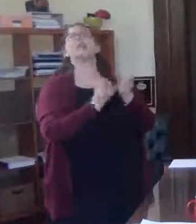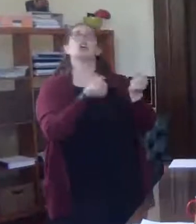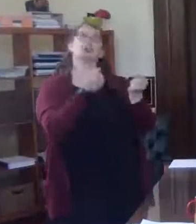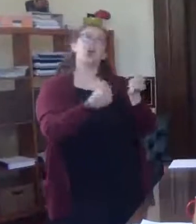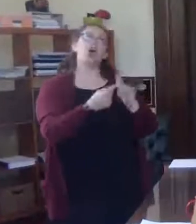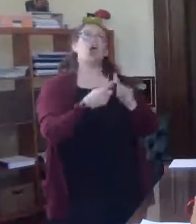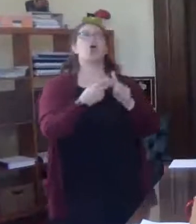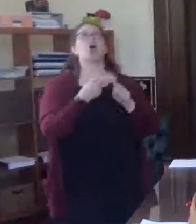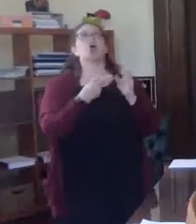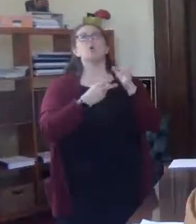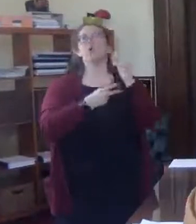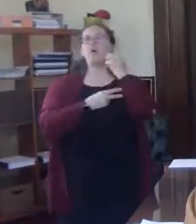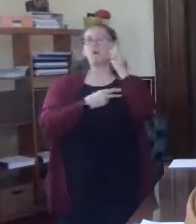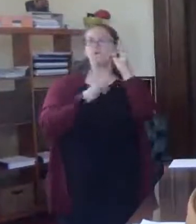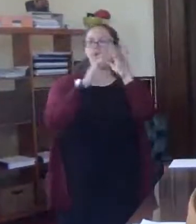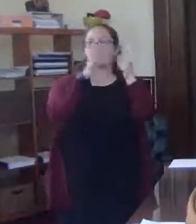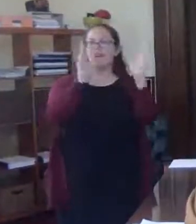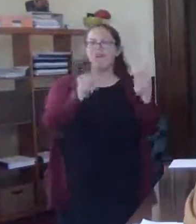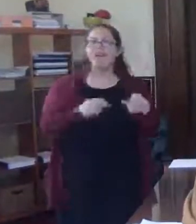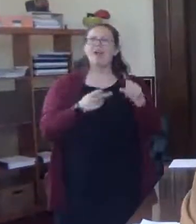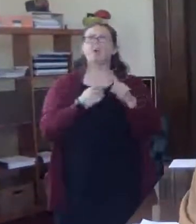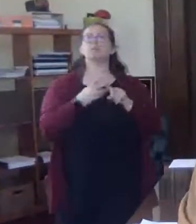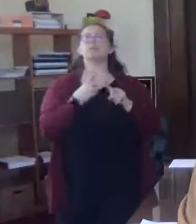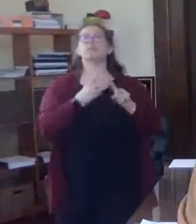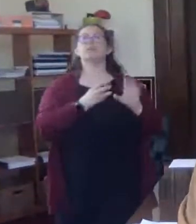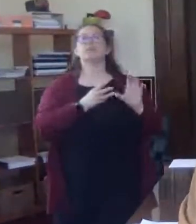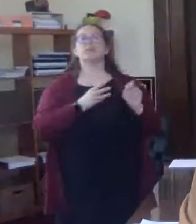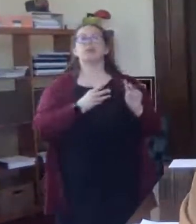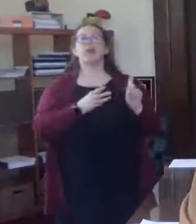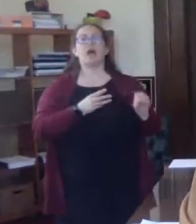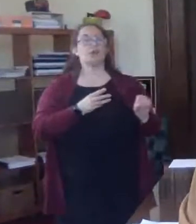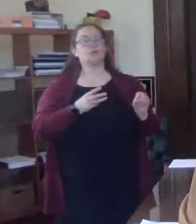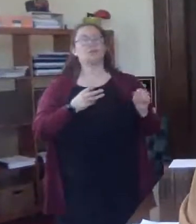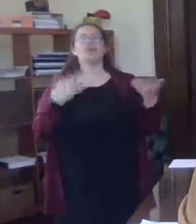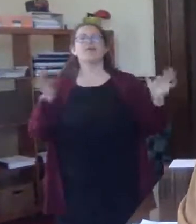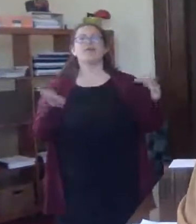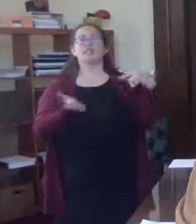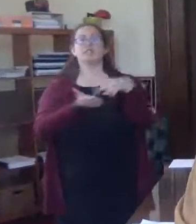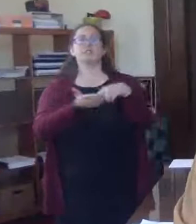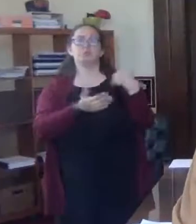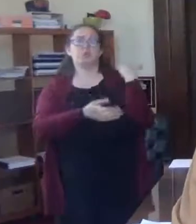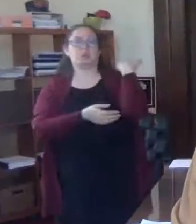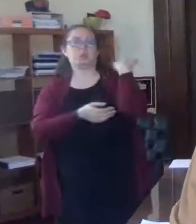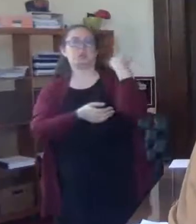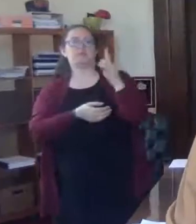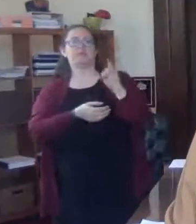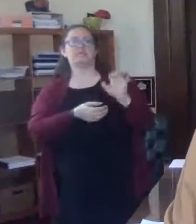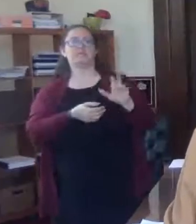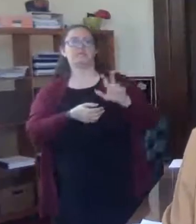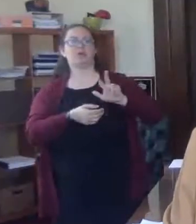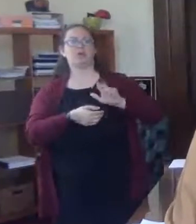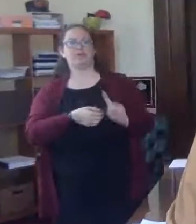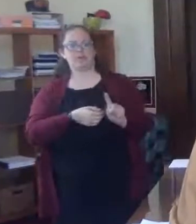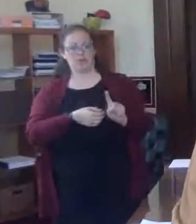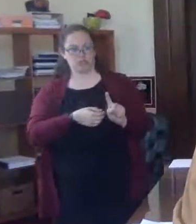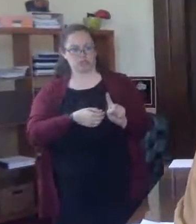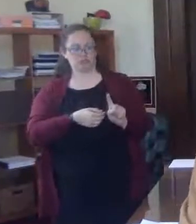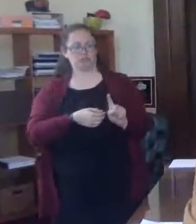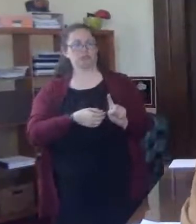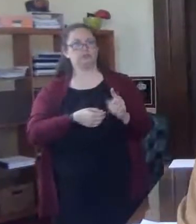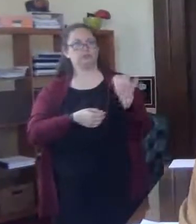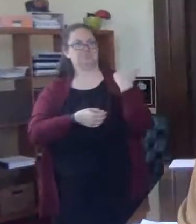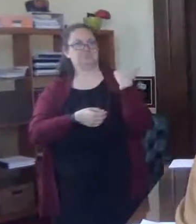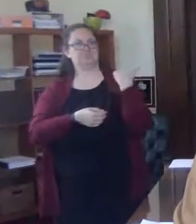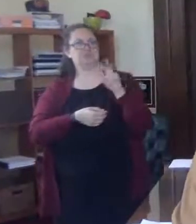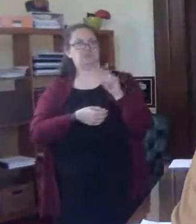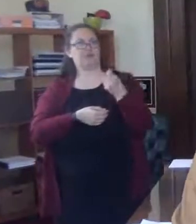on your house or your condo, then those were actually due on December 31st of this past year. And so